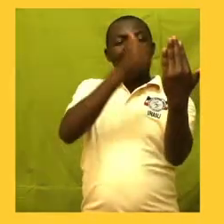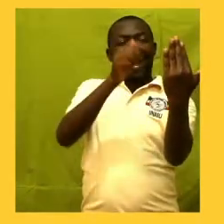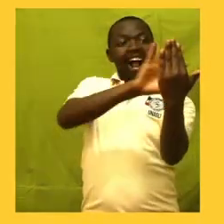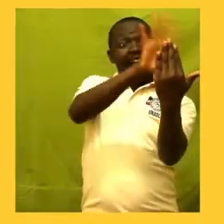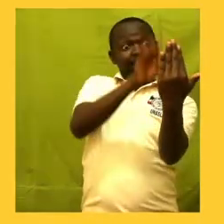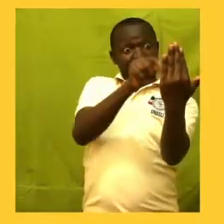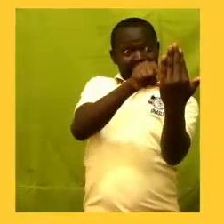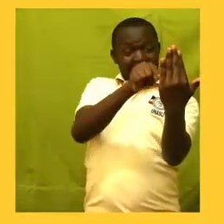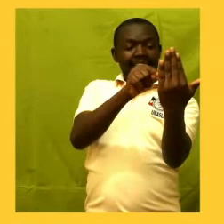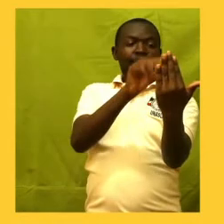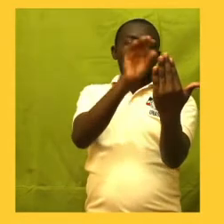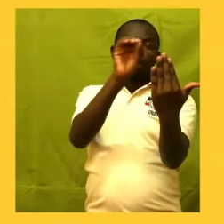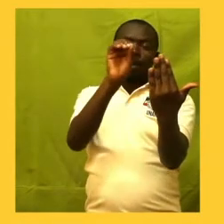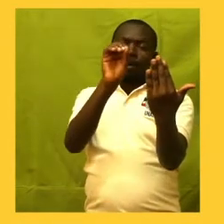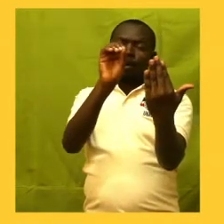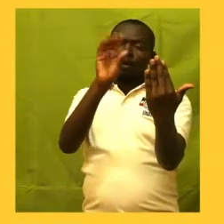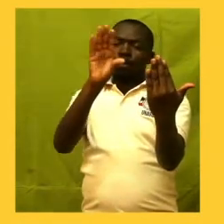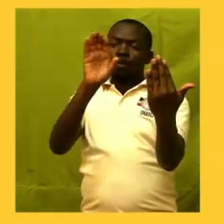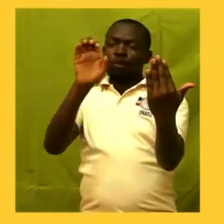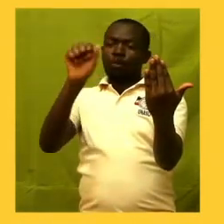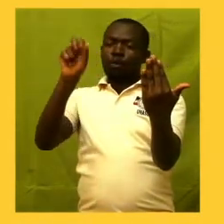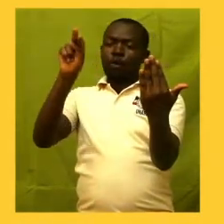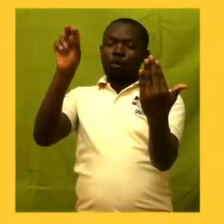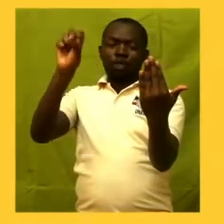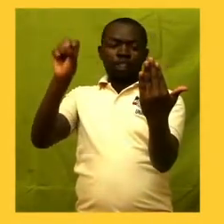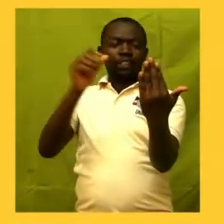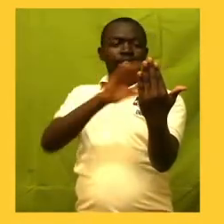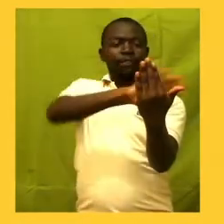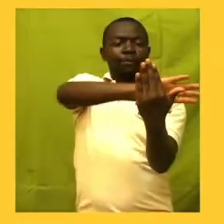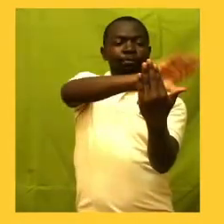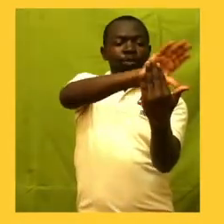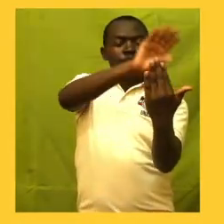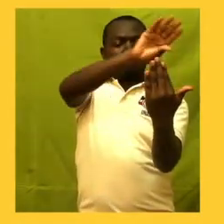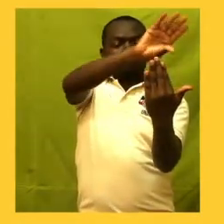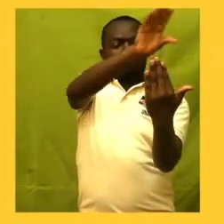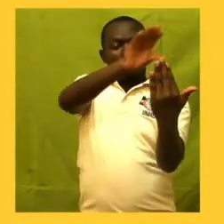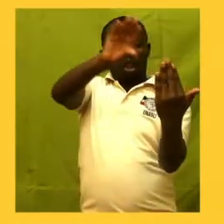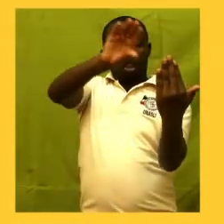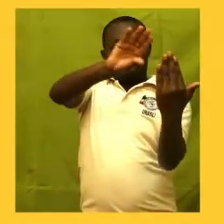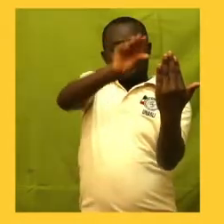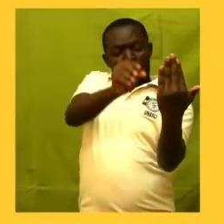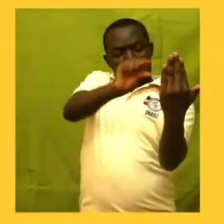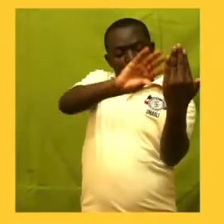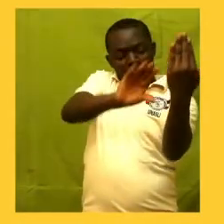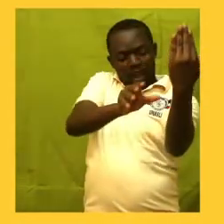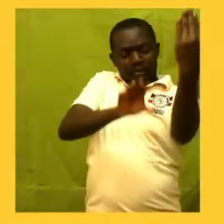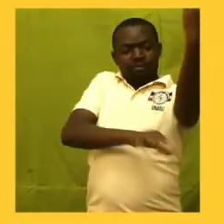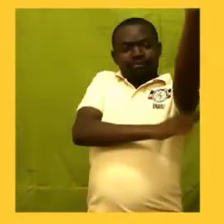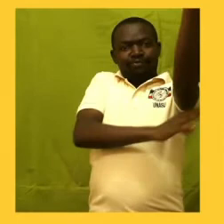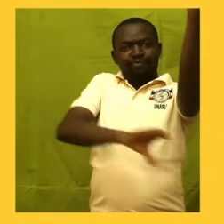Name the oceans that wash Africa's coastline. That's 1.